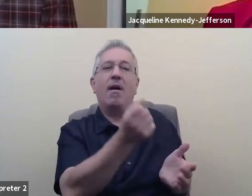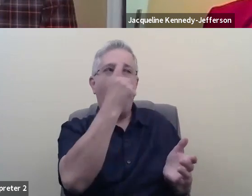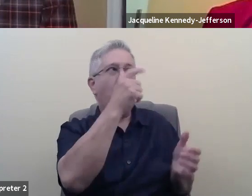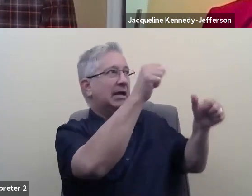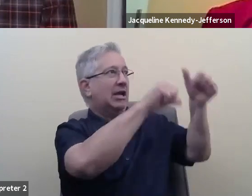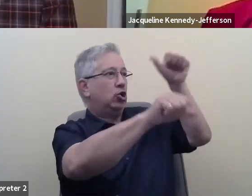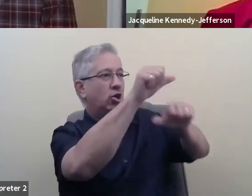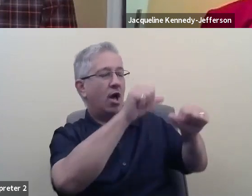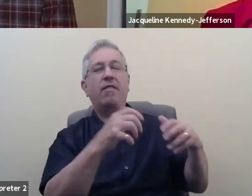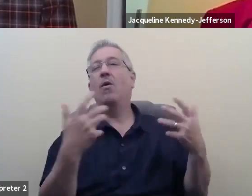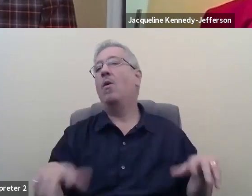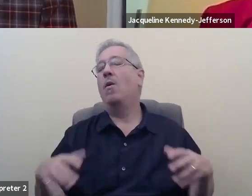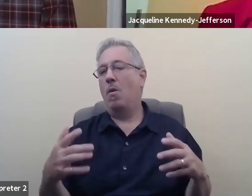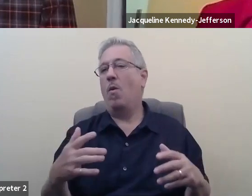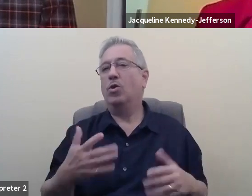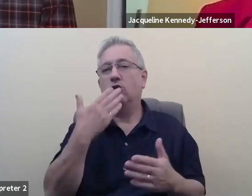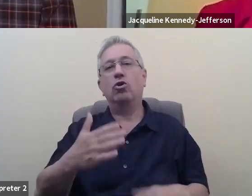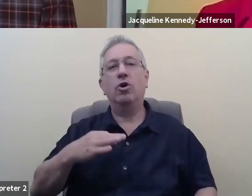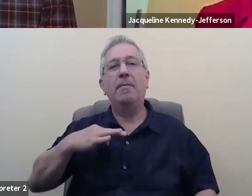conversations with their employees.